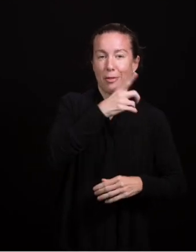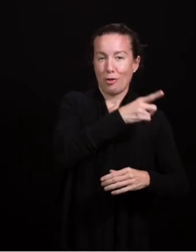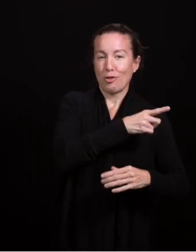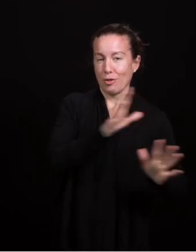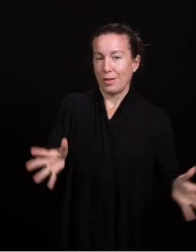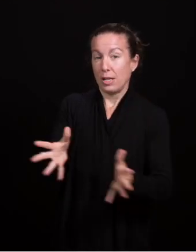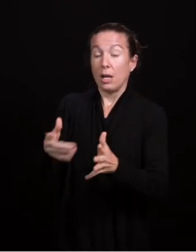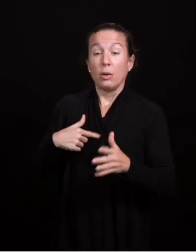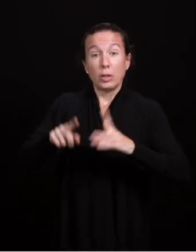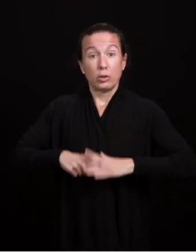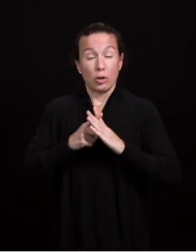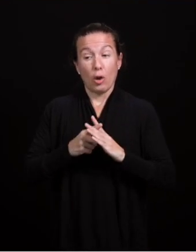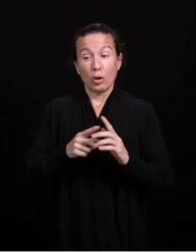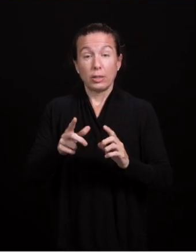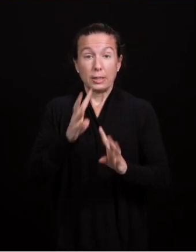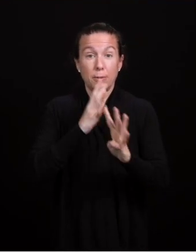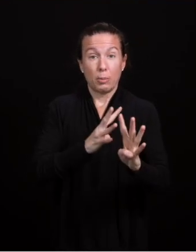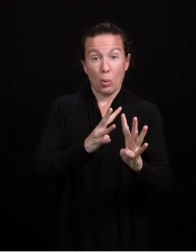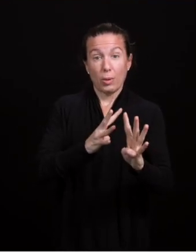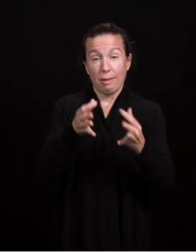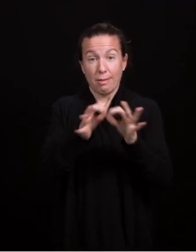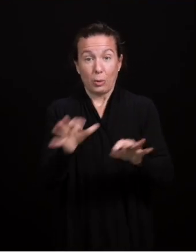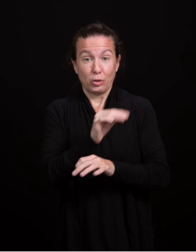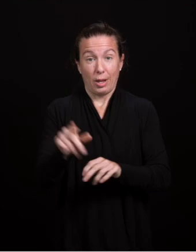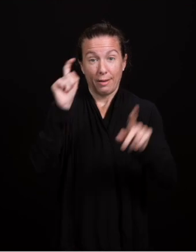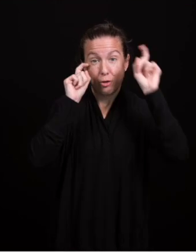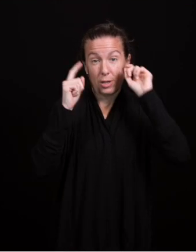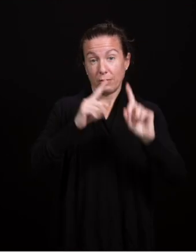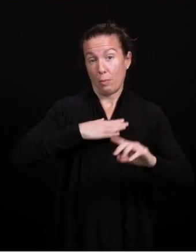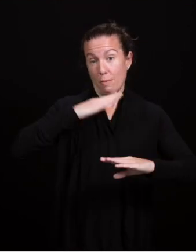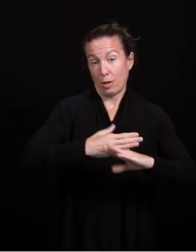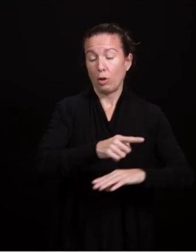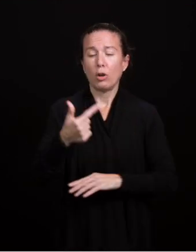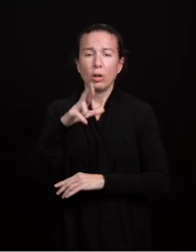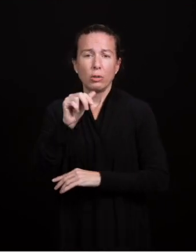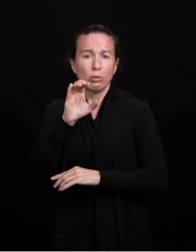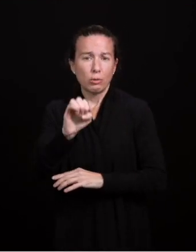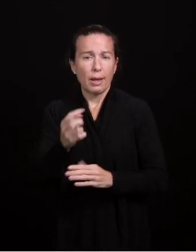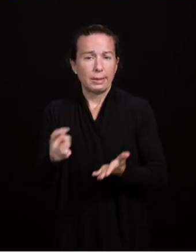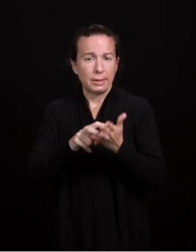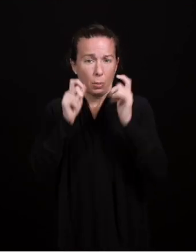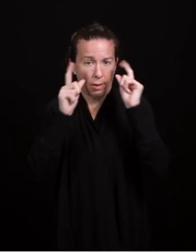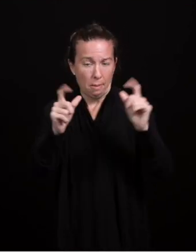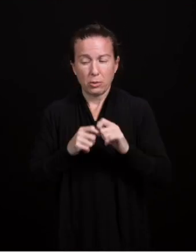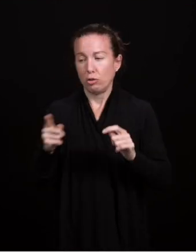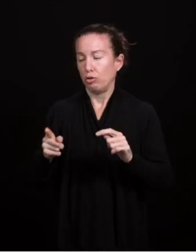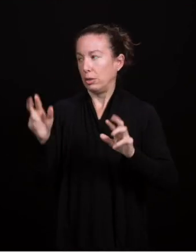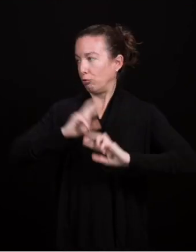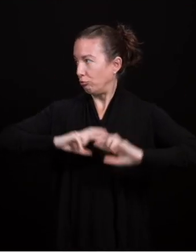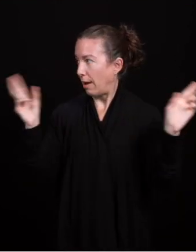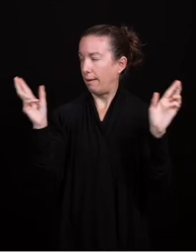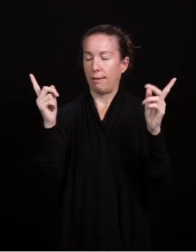with the spoken language and the hearing aids. Grace, when she gets up, she's ready to go.